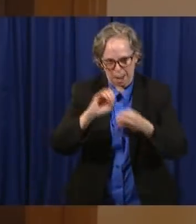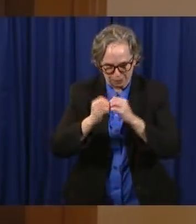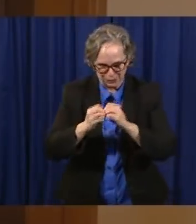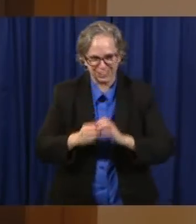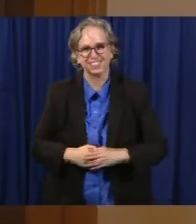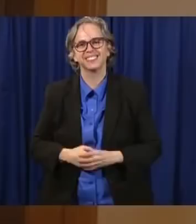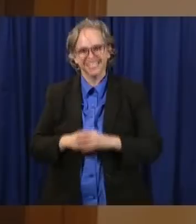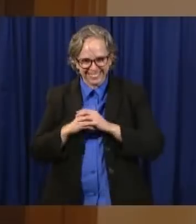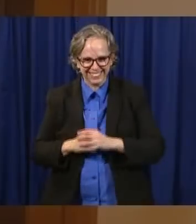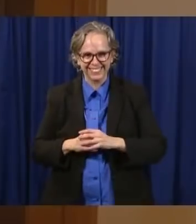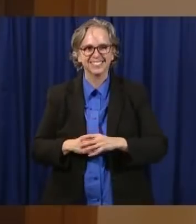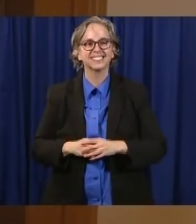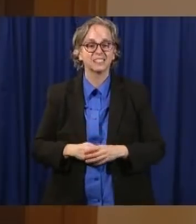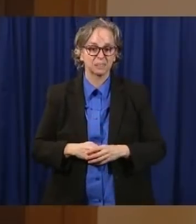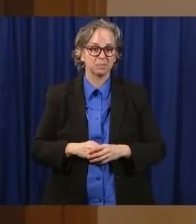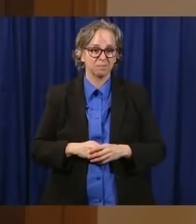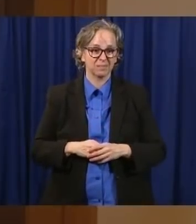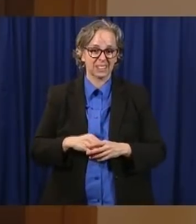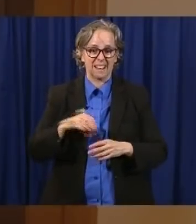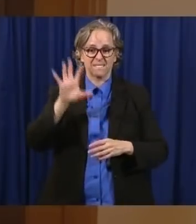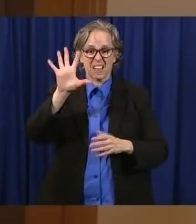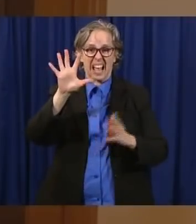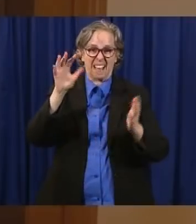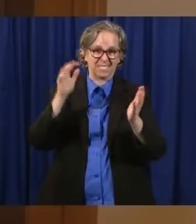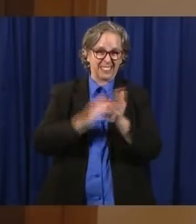Here in Ohio, we have